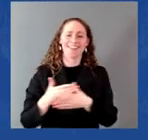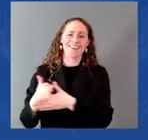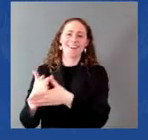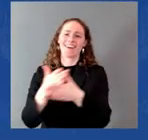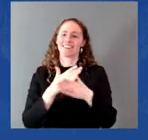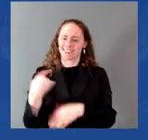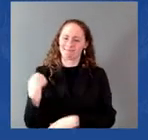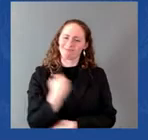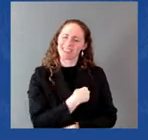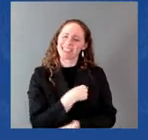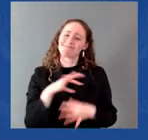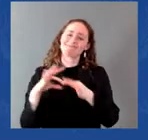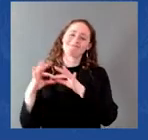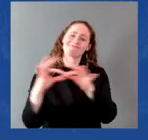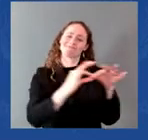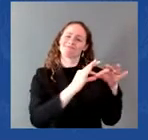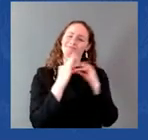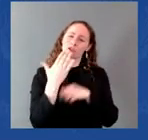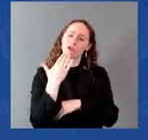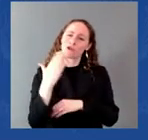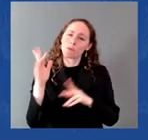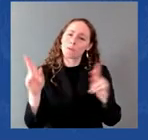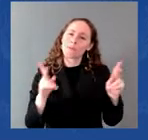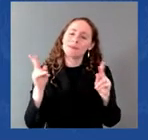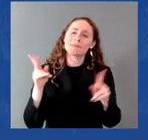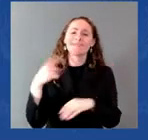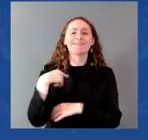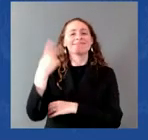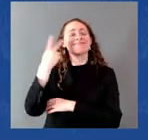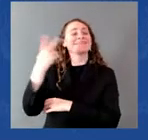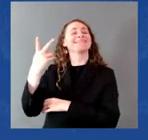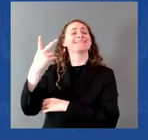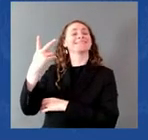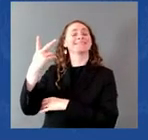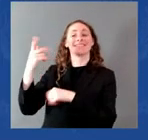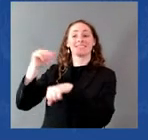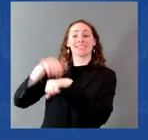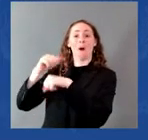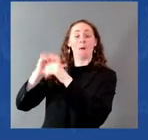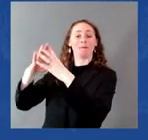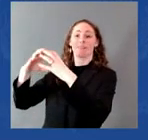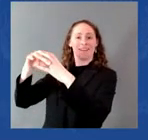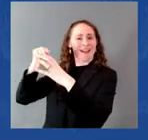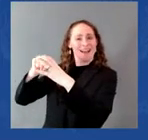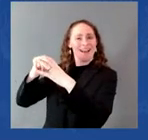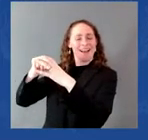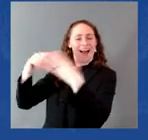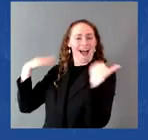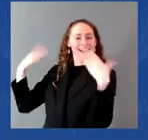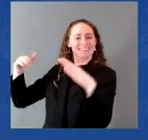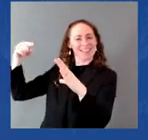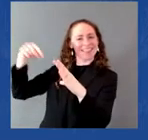free. So congratulations again. Enjoy tonight's show and